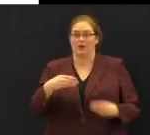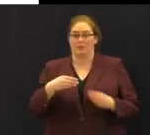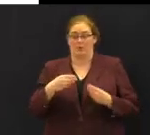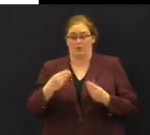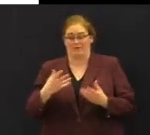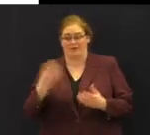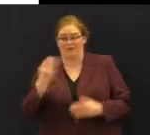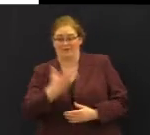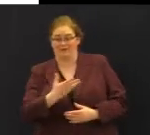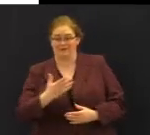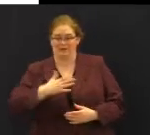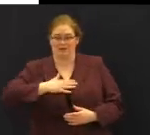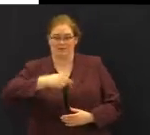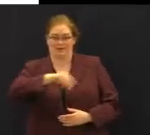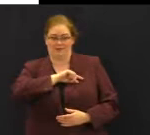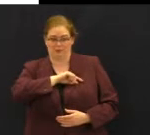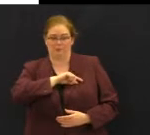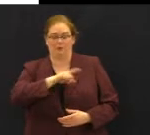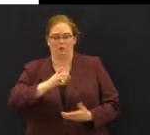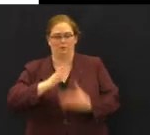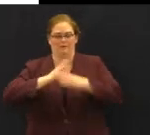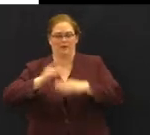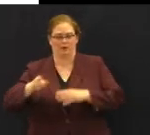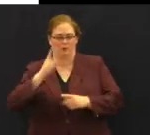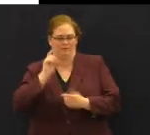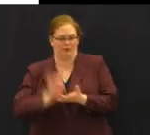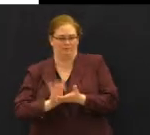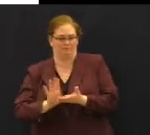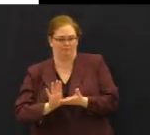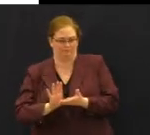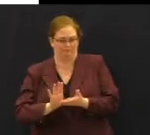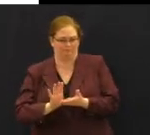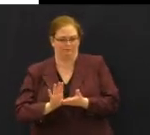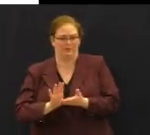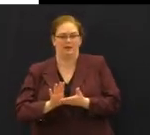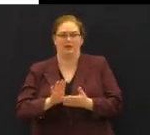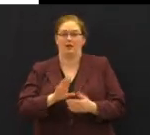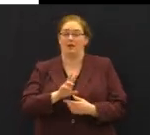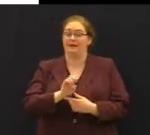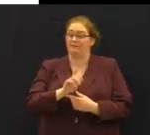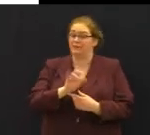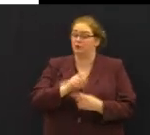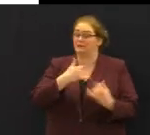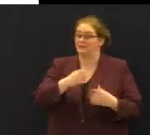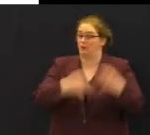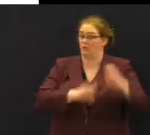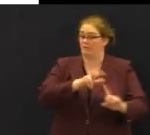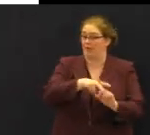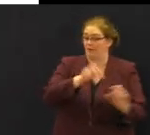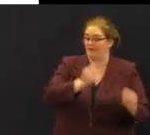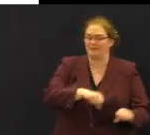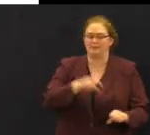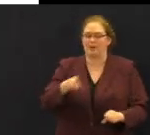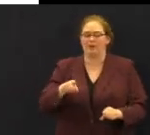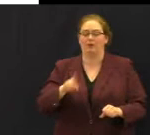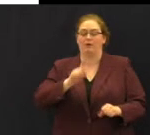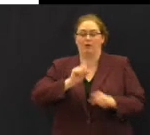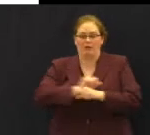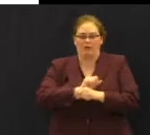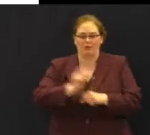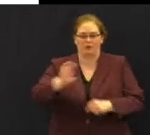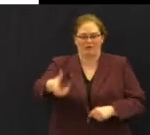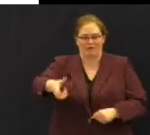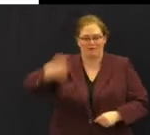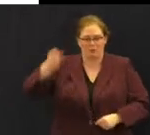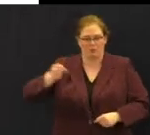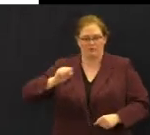landlord of your eligibility, it can prevent you from being displaced from your property. Though an eviction action can still be filed, you can't actually be removed from the property through